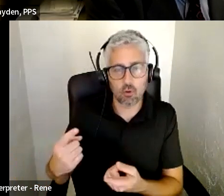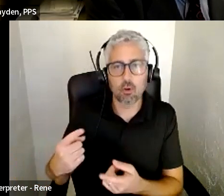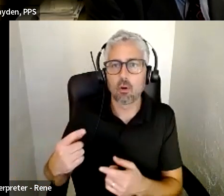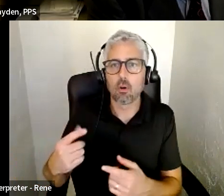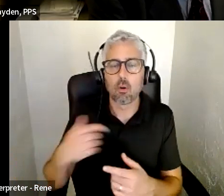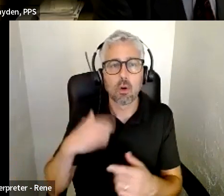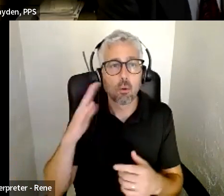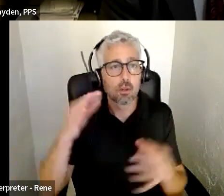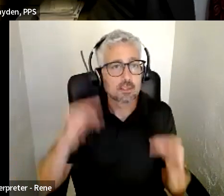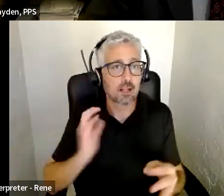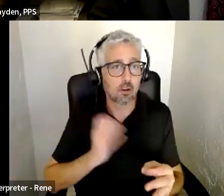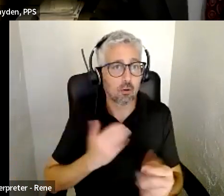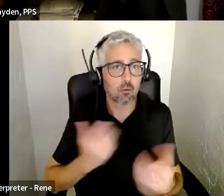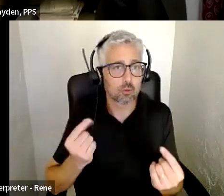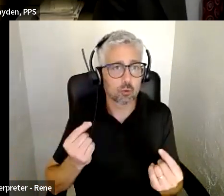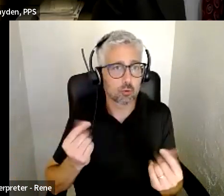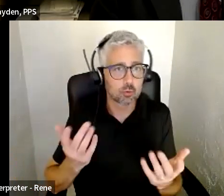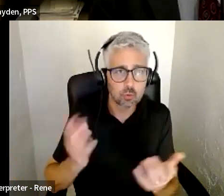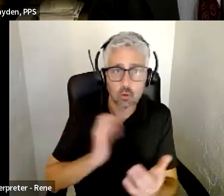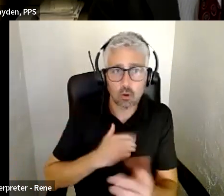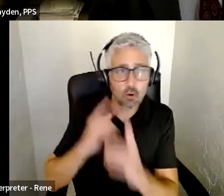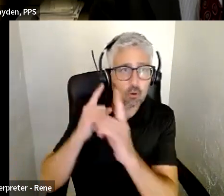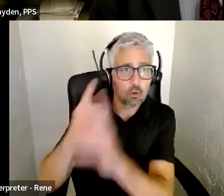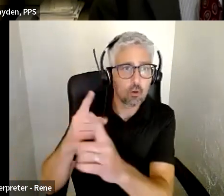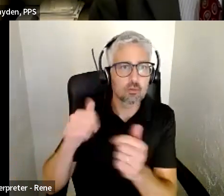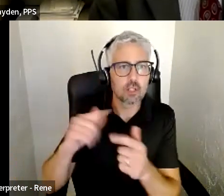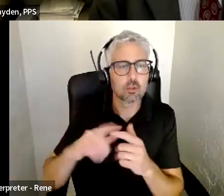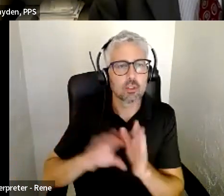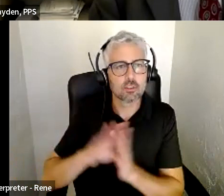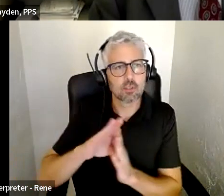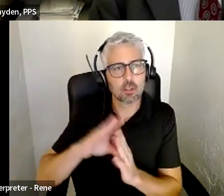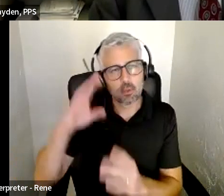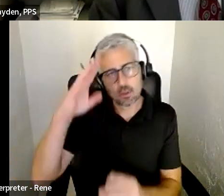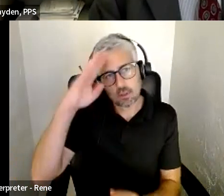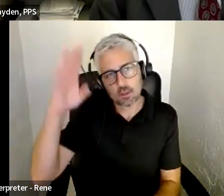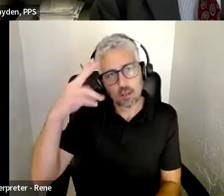pick our path forward with a goal towards coming back with some sort of hypothesis at our next meeting.